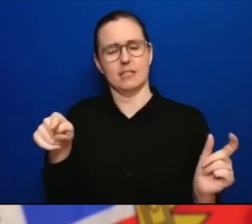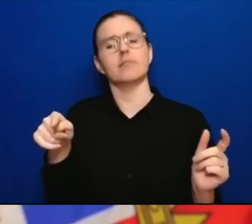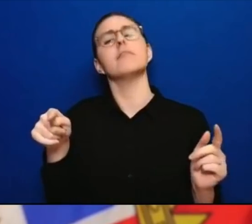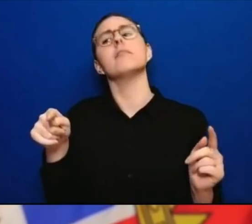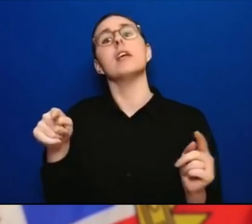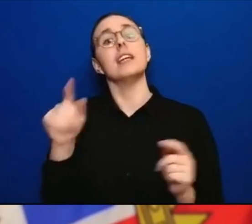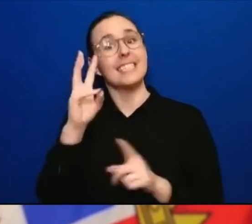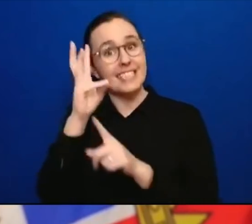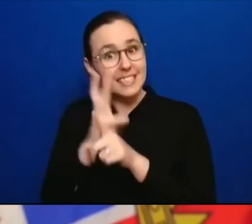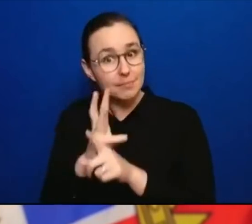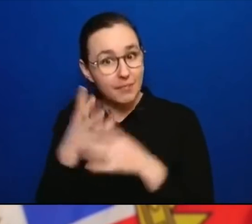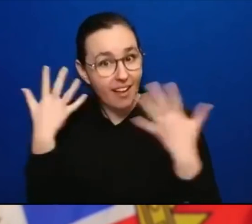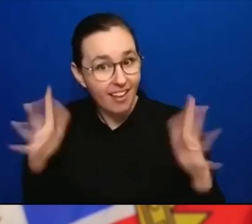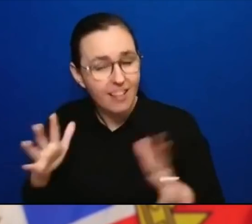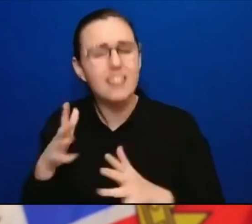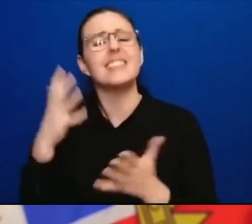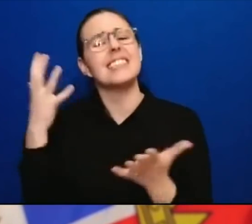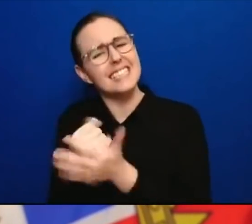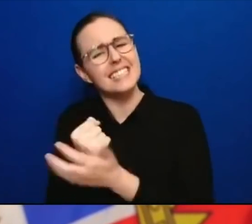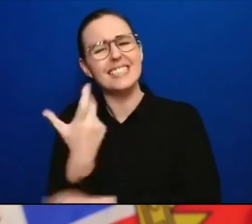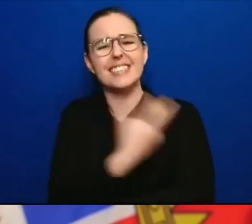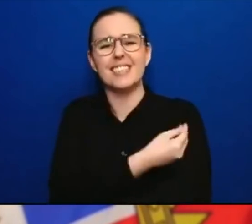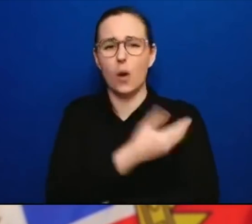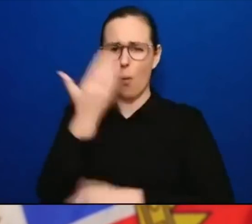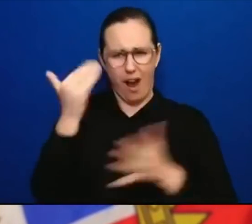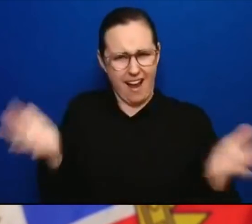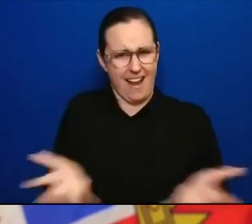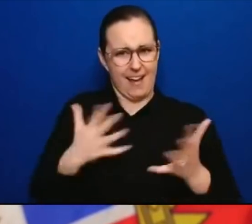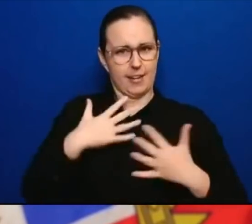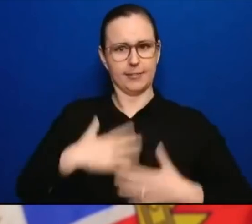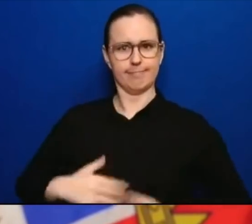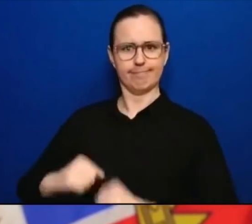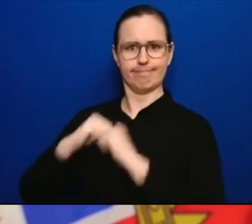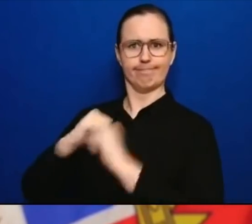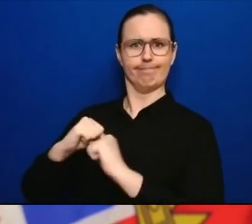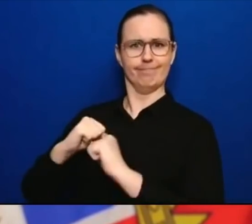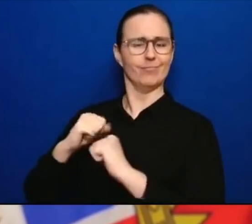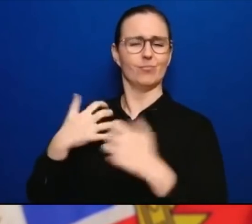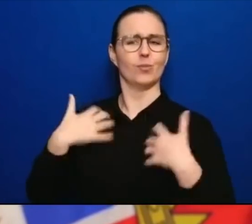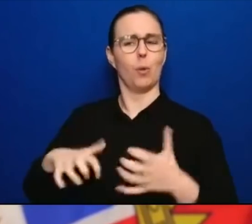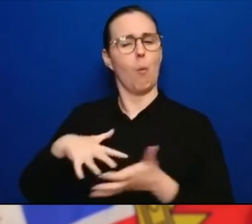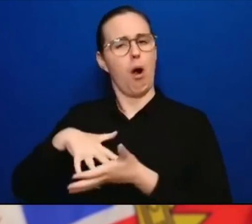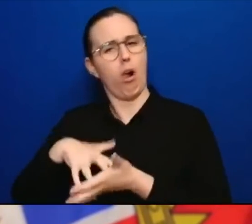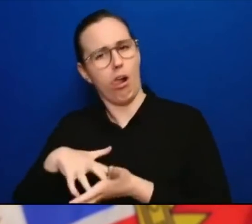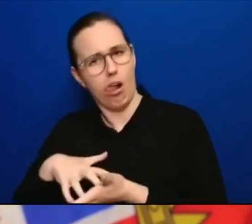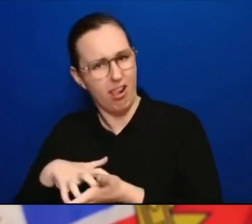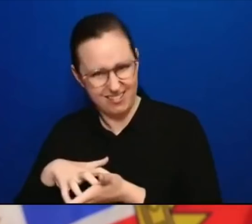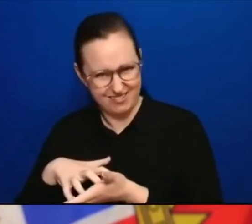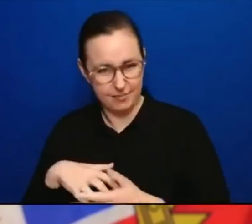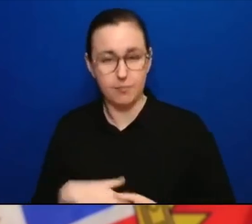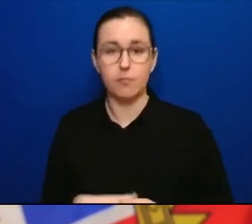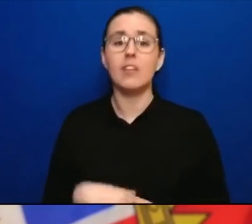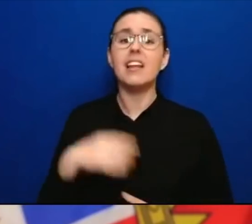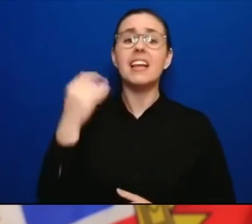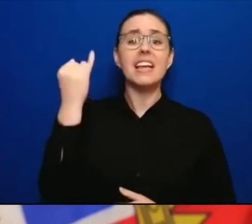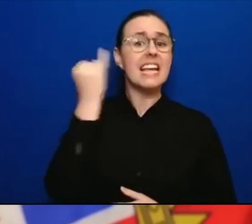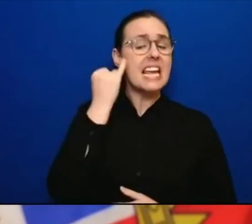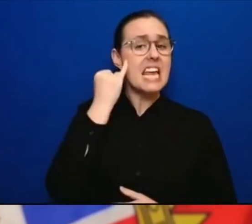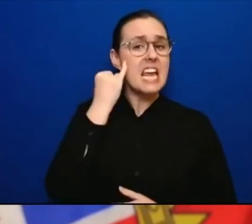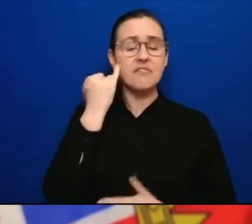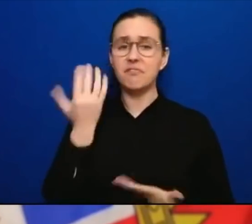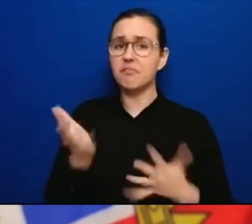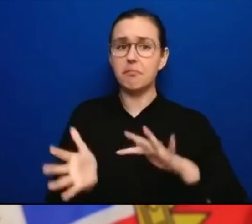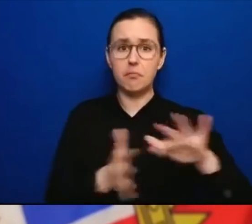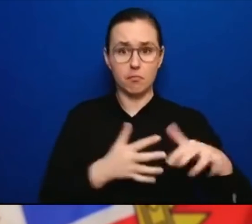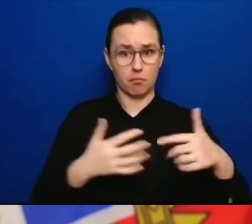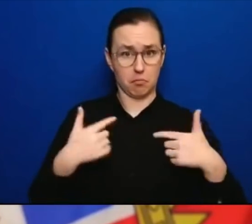it's important to get your booster dose right away. If you are otherwise healthy, you can wait as long as 3 months